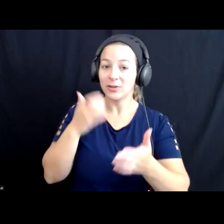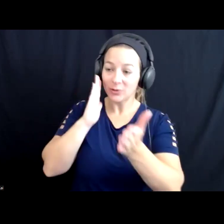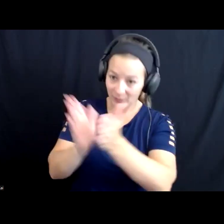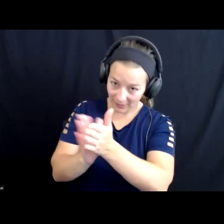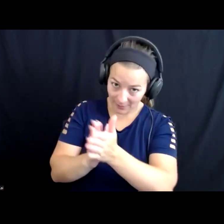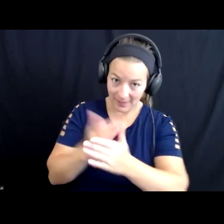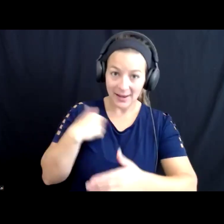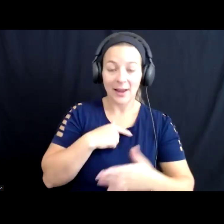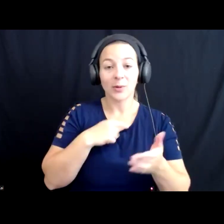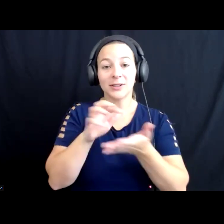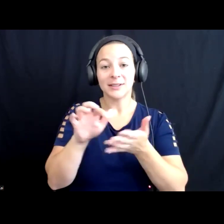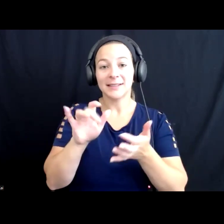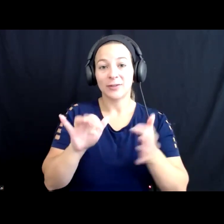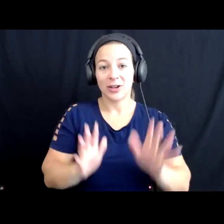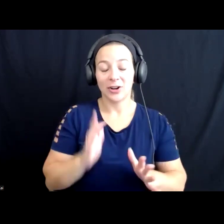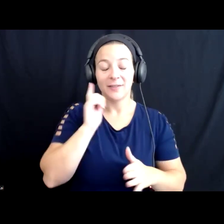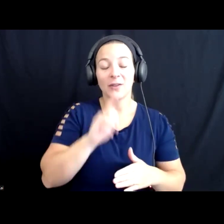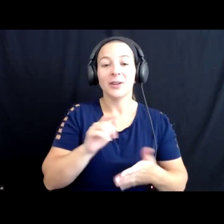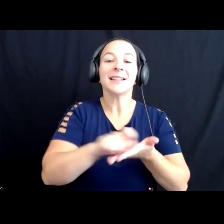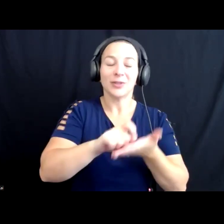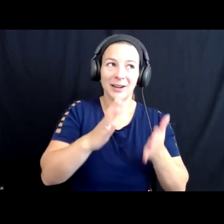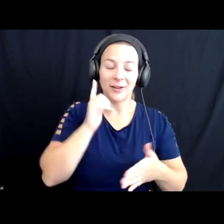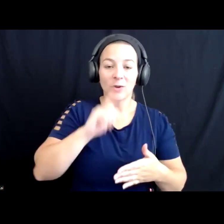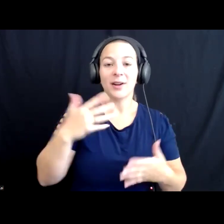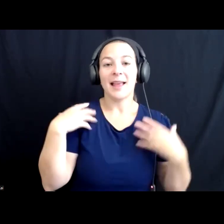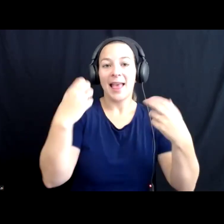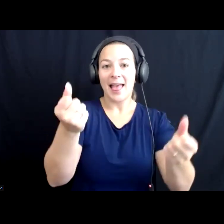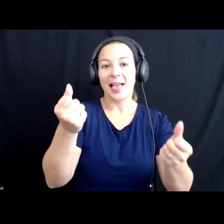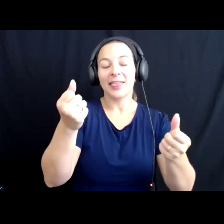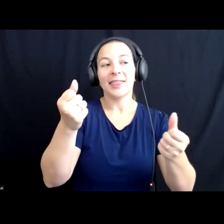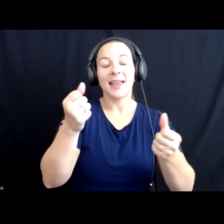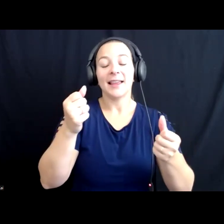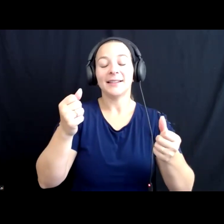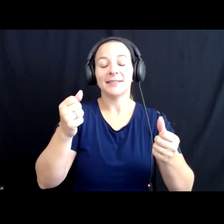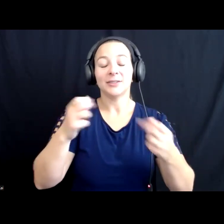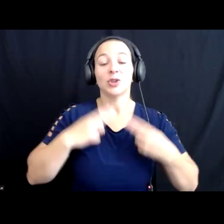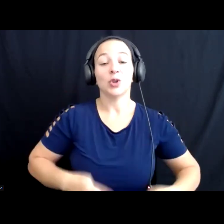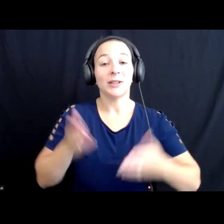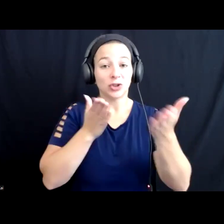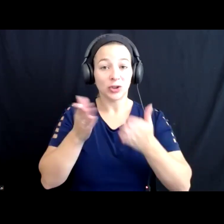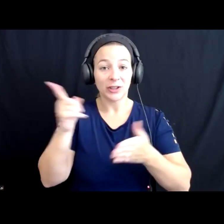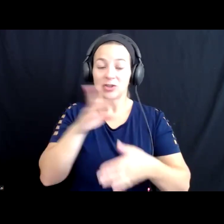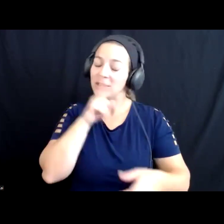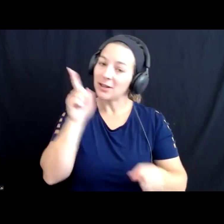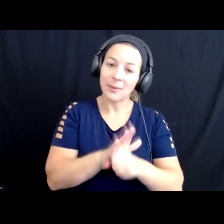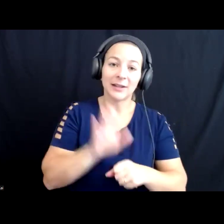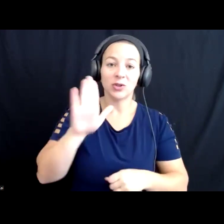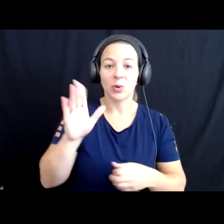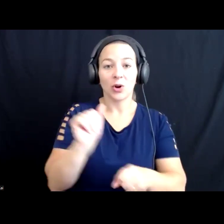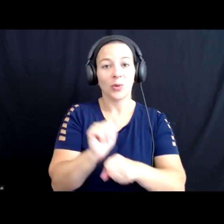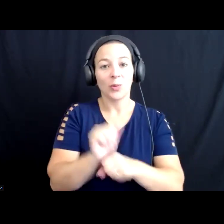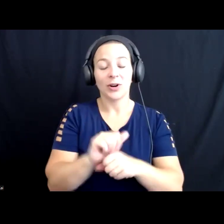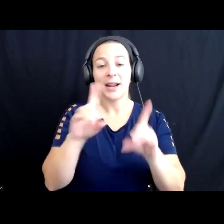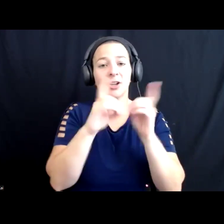Human Services, Kim Johnson, who is deeply committed to this work, and to the departments across